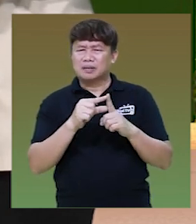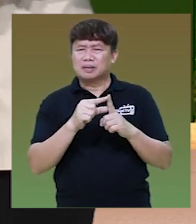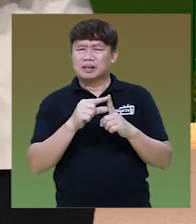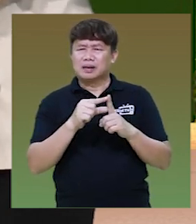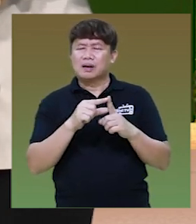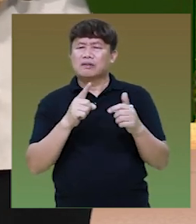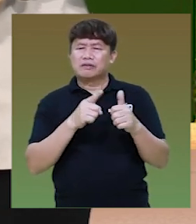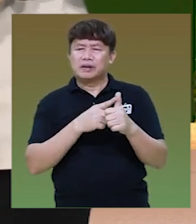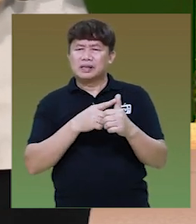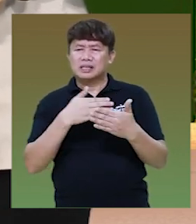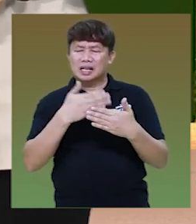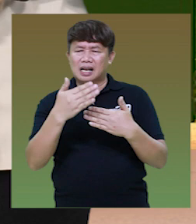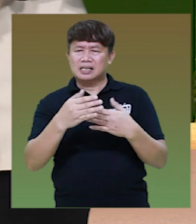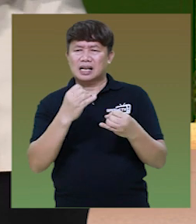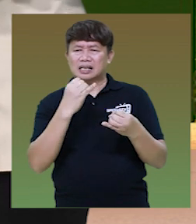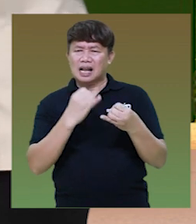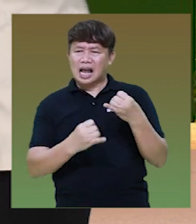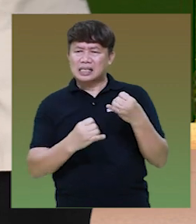last?